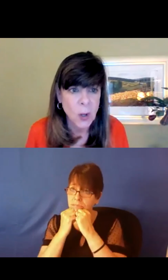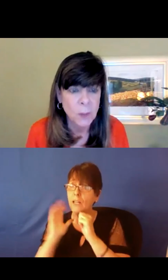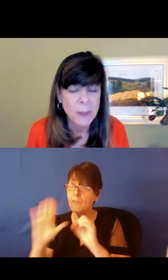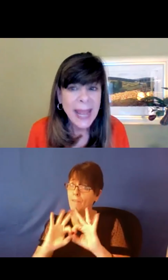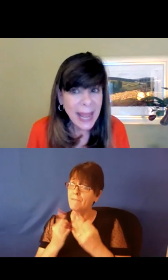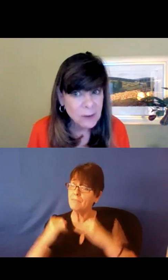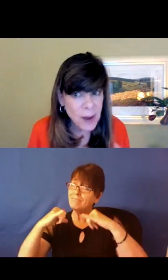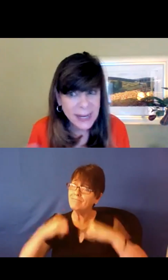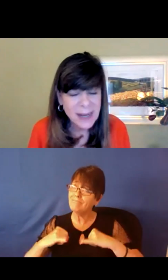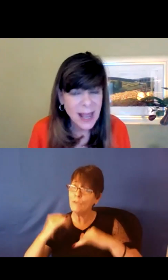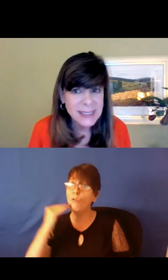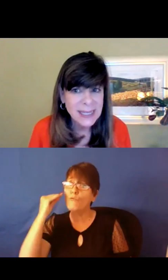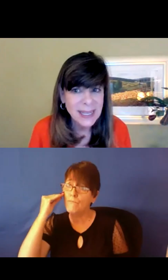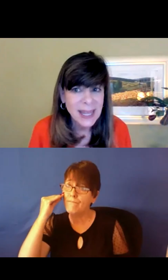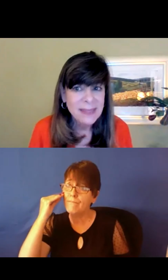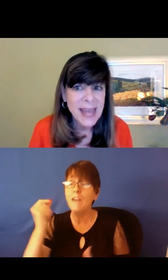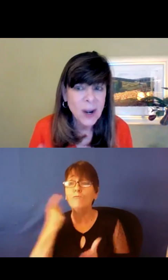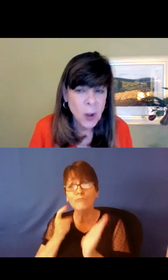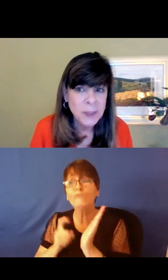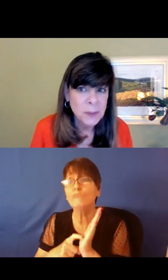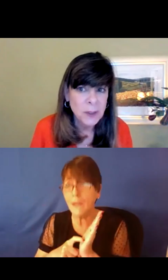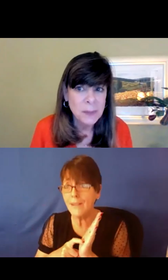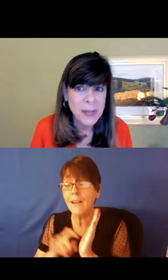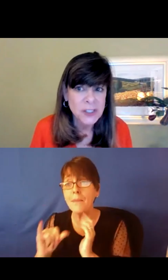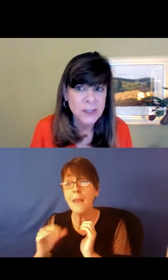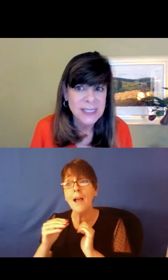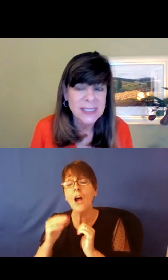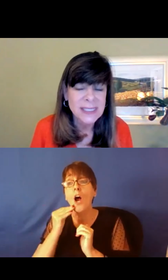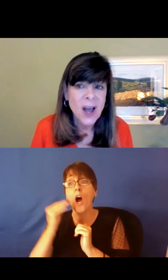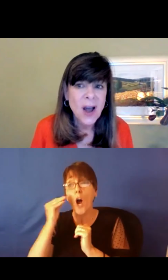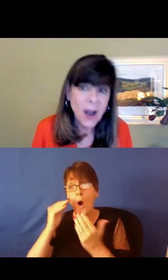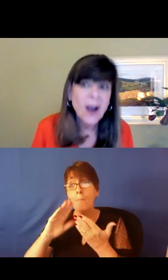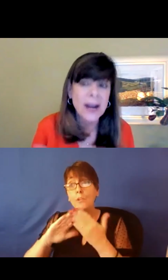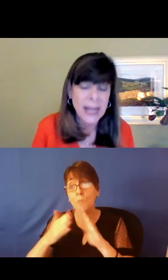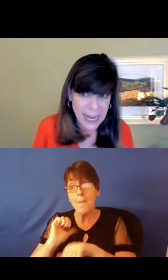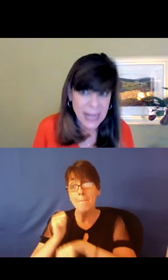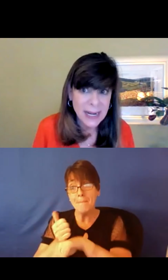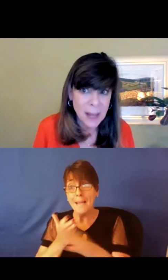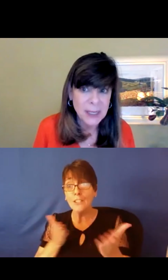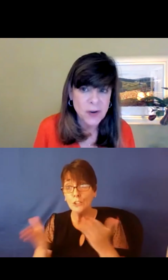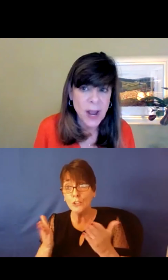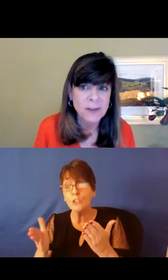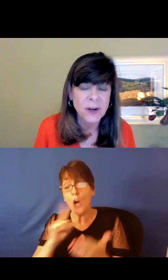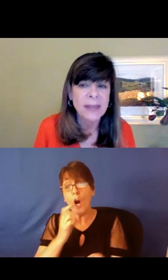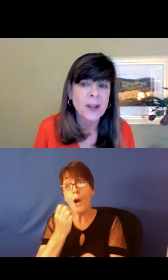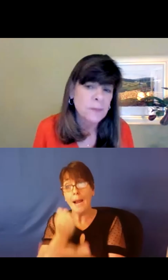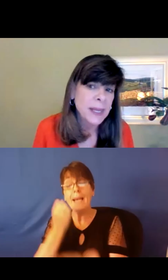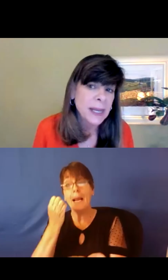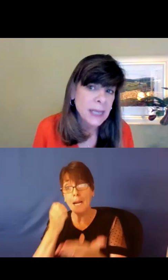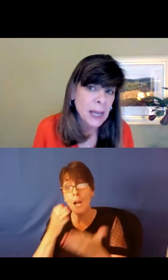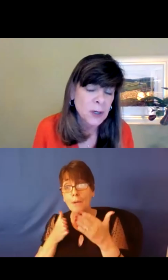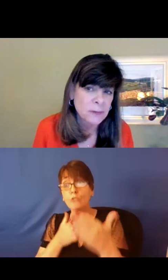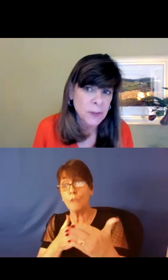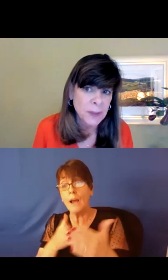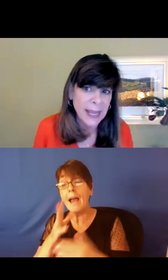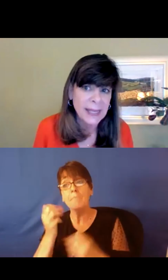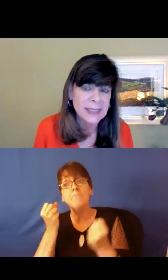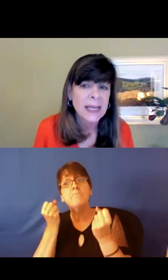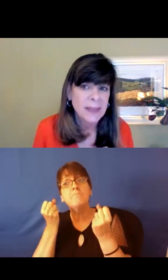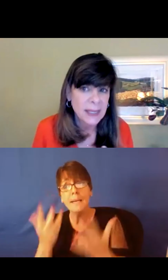at home, and recognizing that home and community-based services are an economic driver. And there have been a number